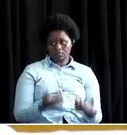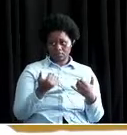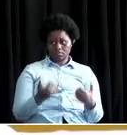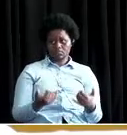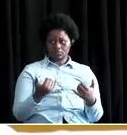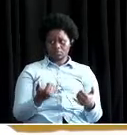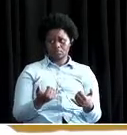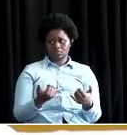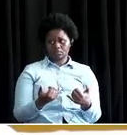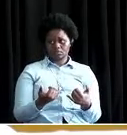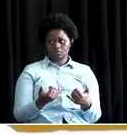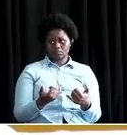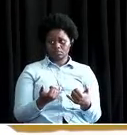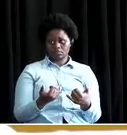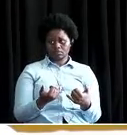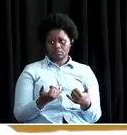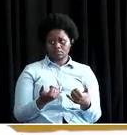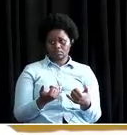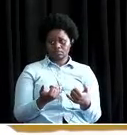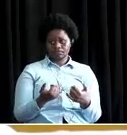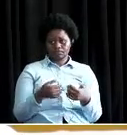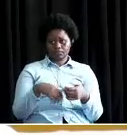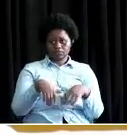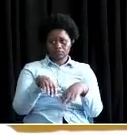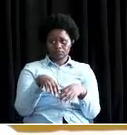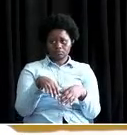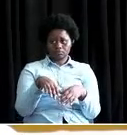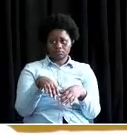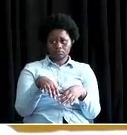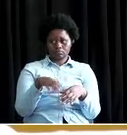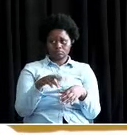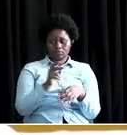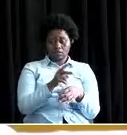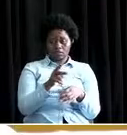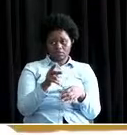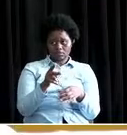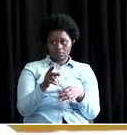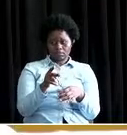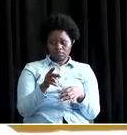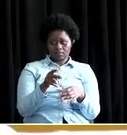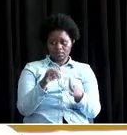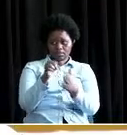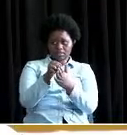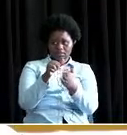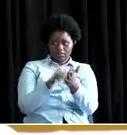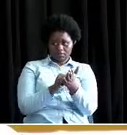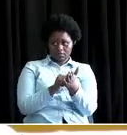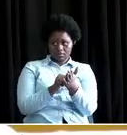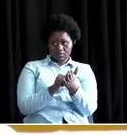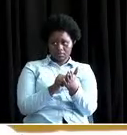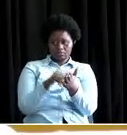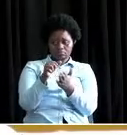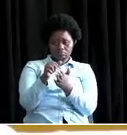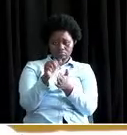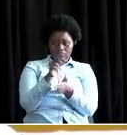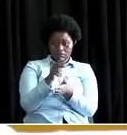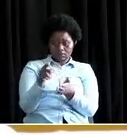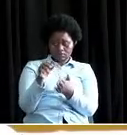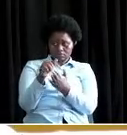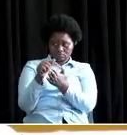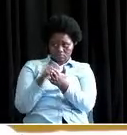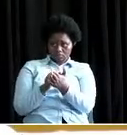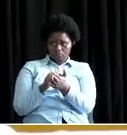today are in our supplementary agenda. As I've said earlier, in the supplementary agenda, all